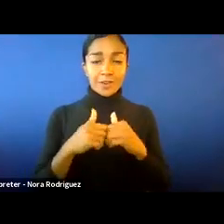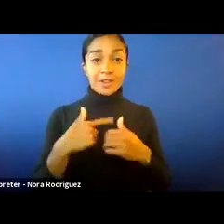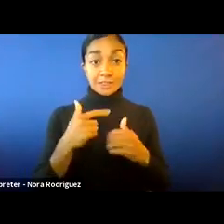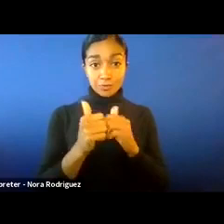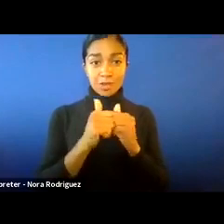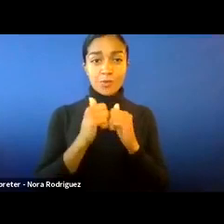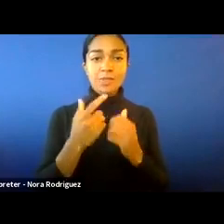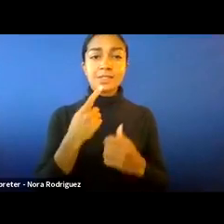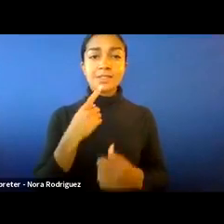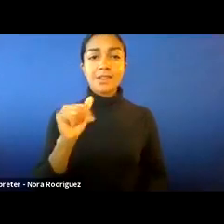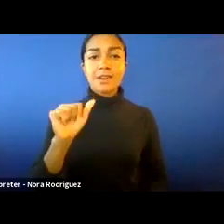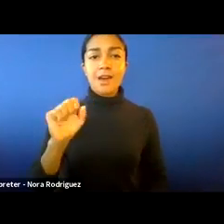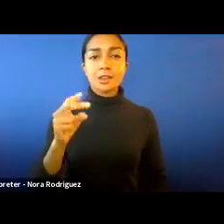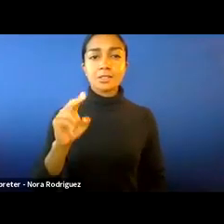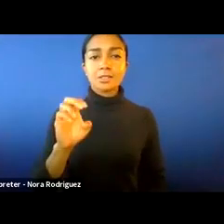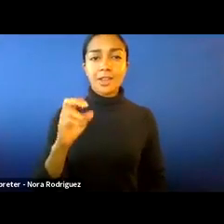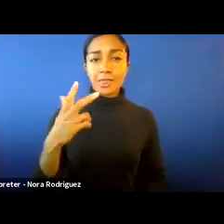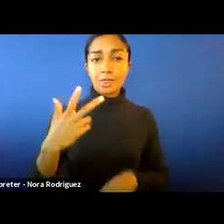times.